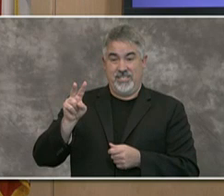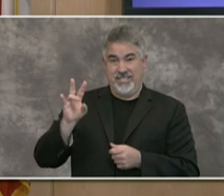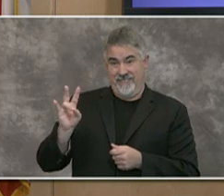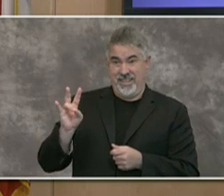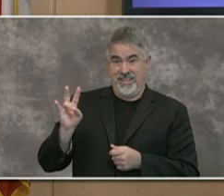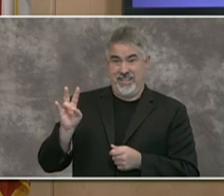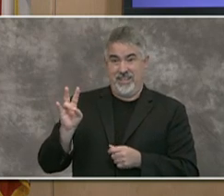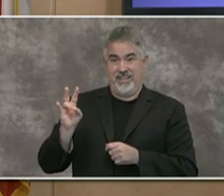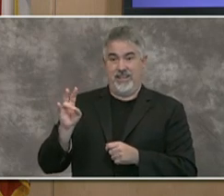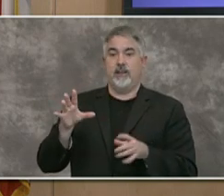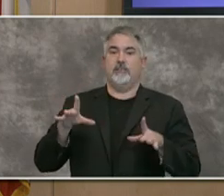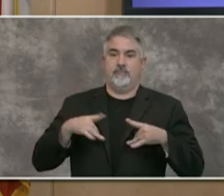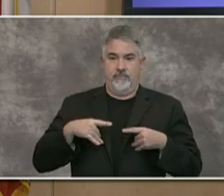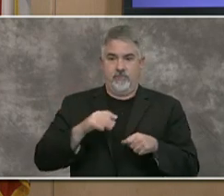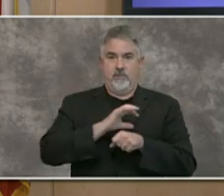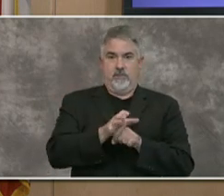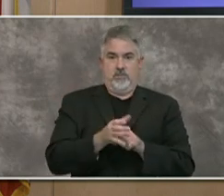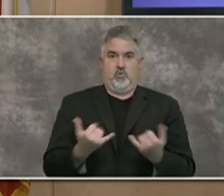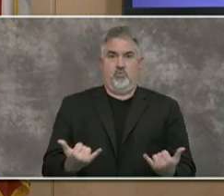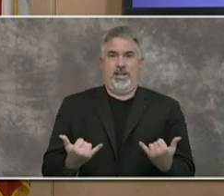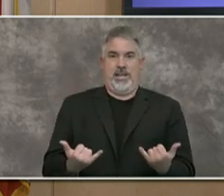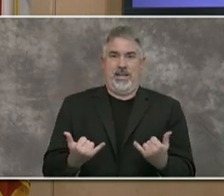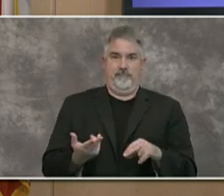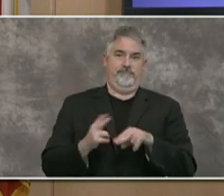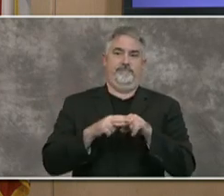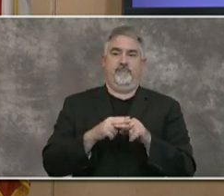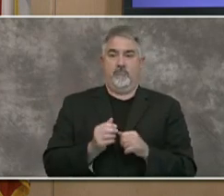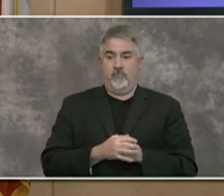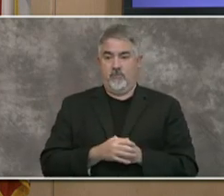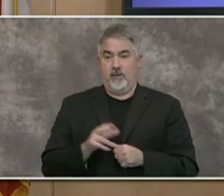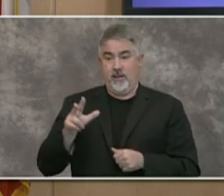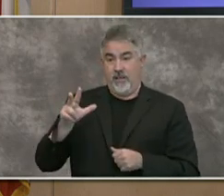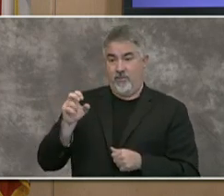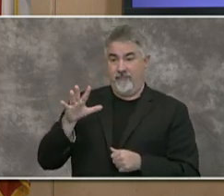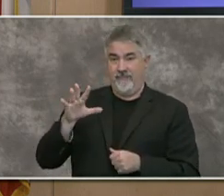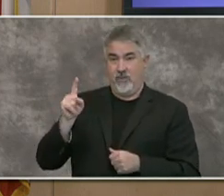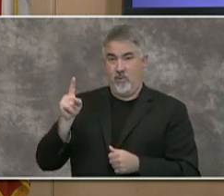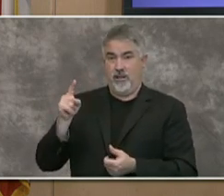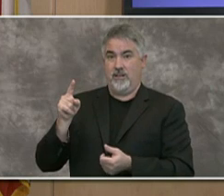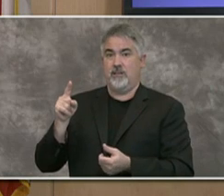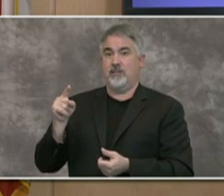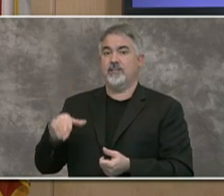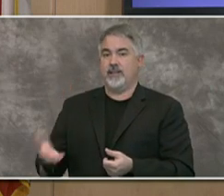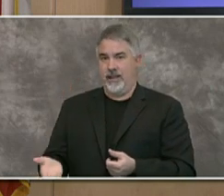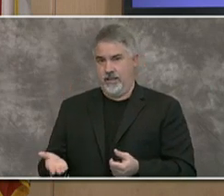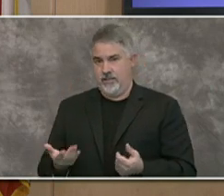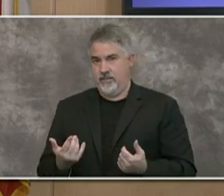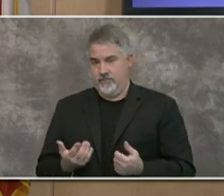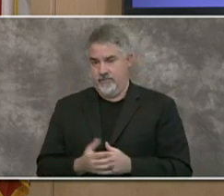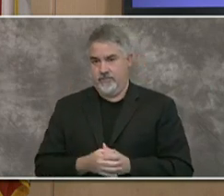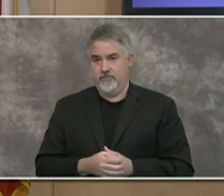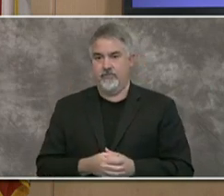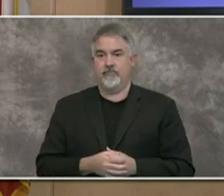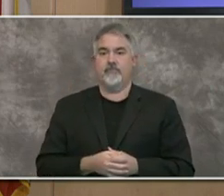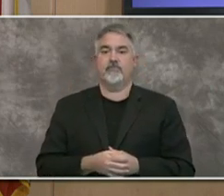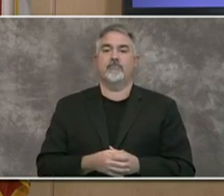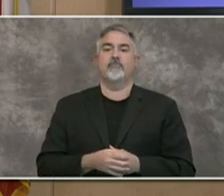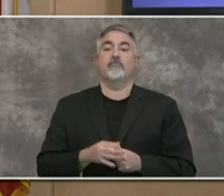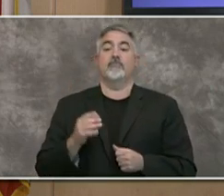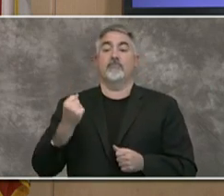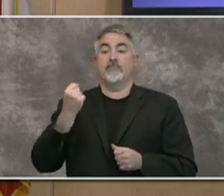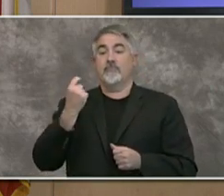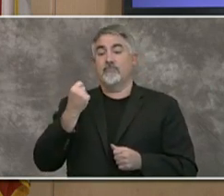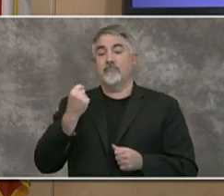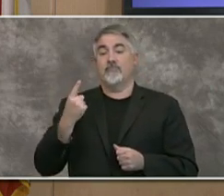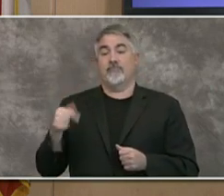been reported as of to date, and this includes 351 deaths. As the supervisor mentioned, the County of San Diego